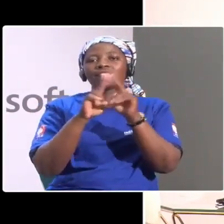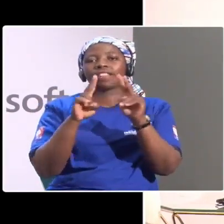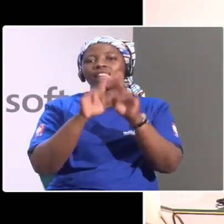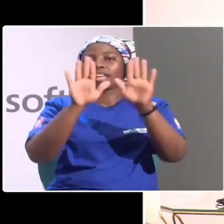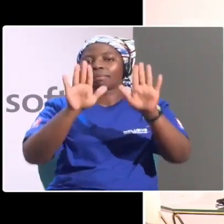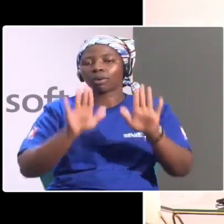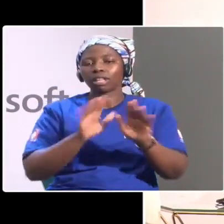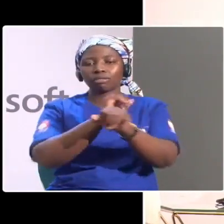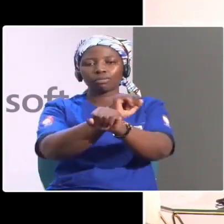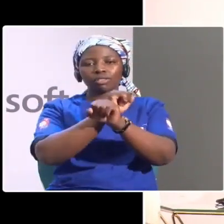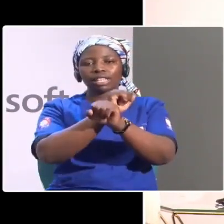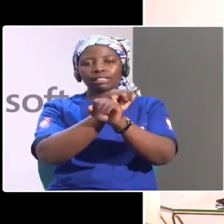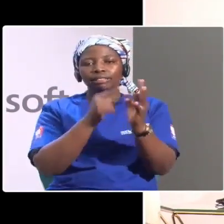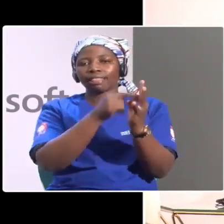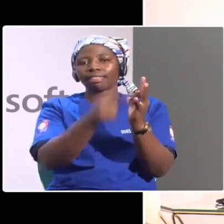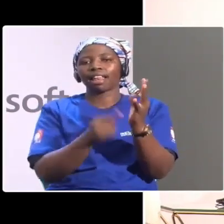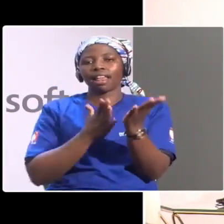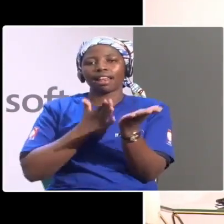to protect these rights.